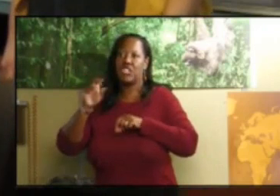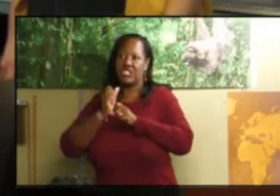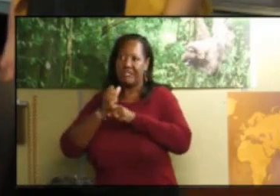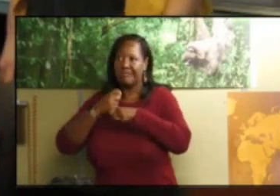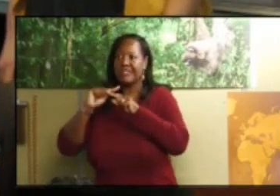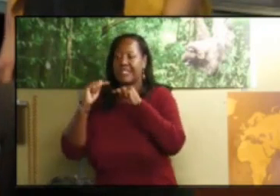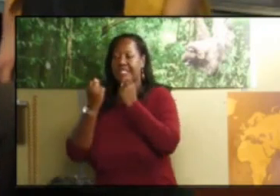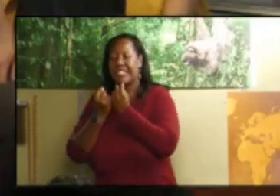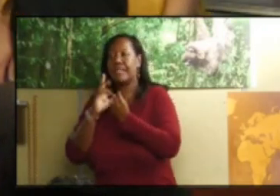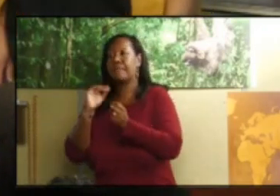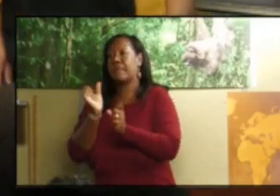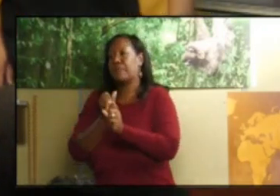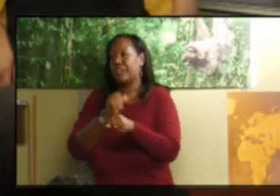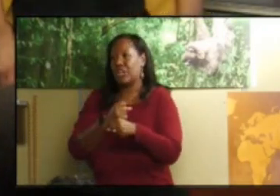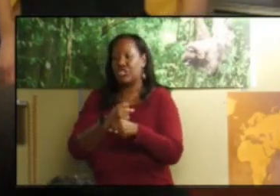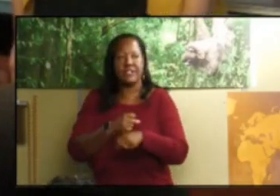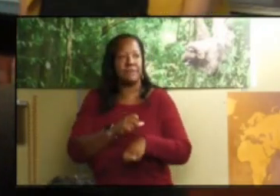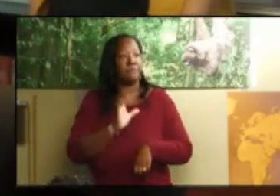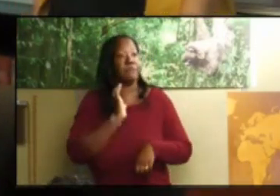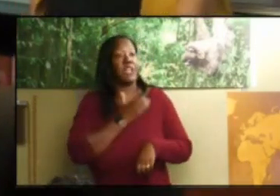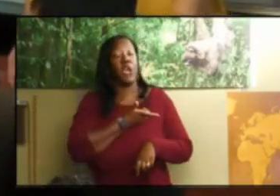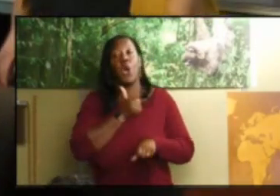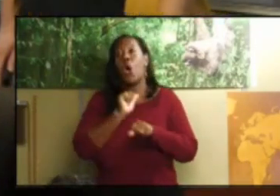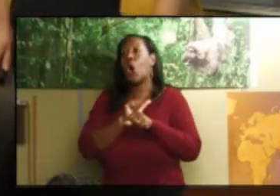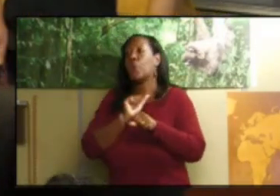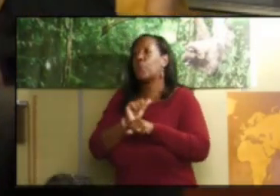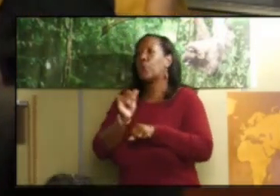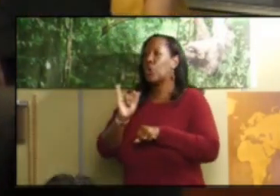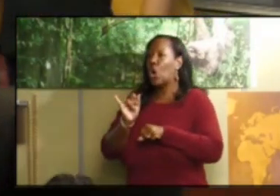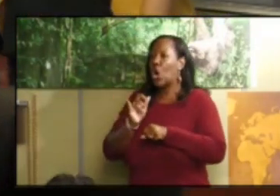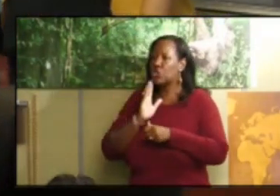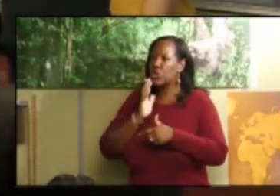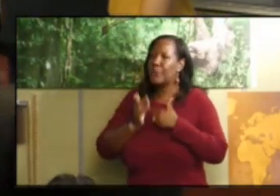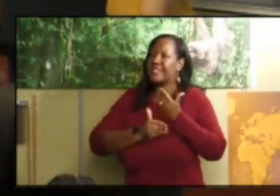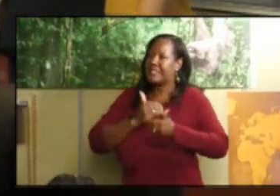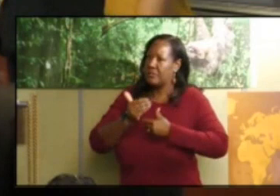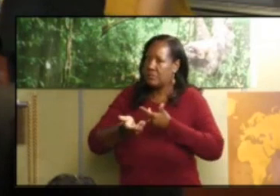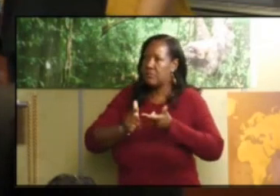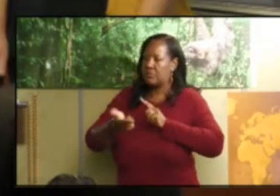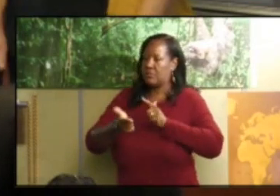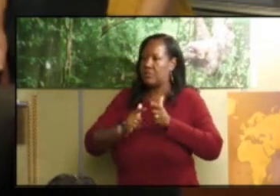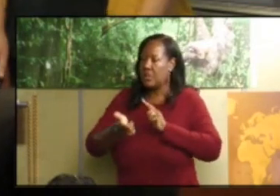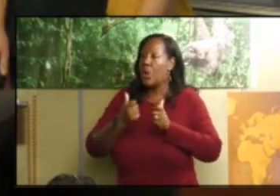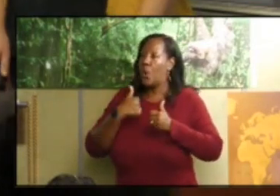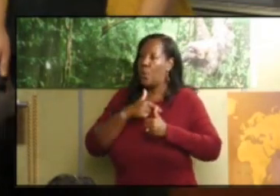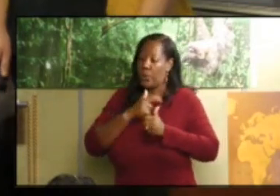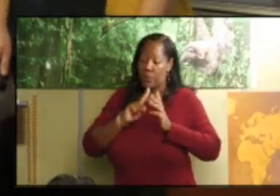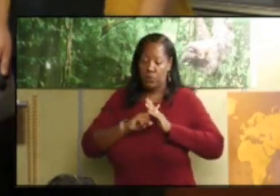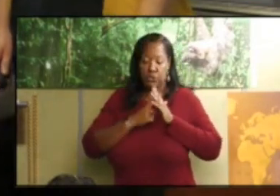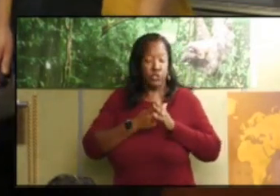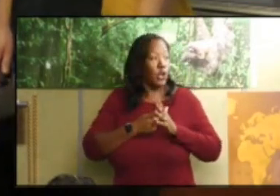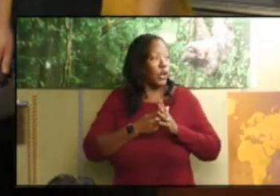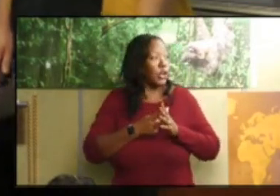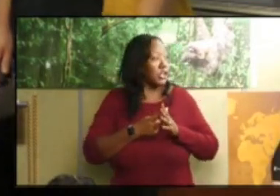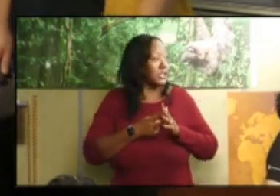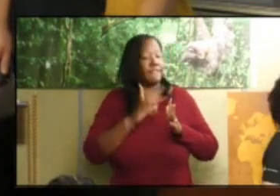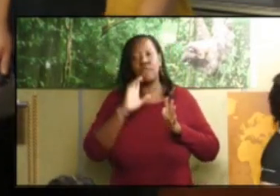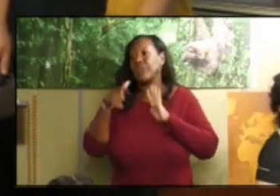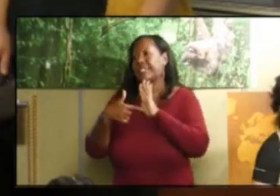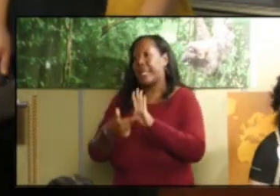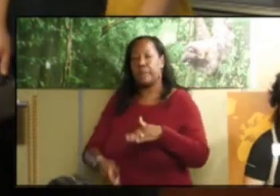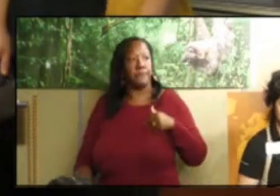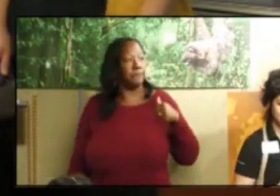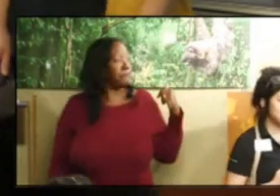work is also iterative, so our design process, we kind of start out looking. I'm going to use this as an example. We're